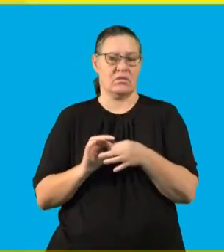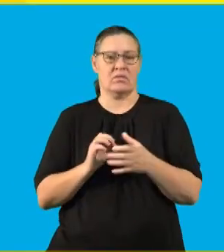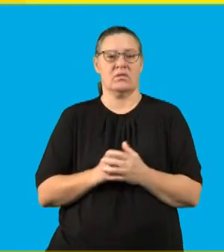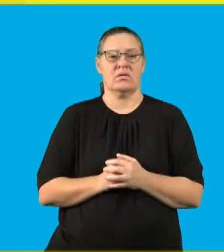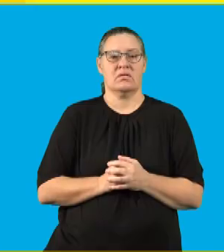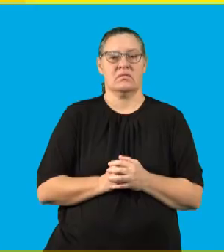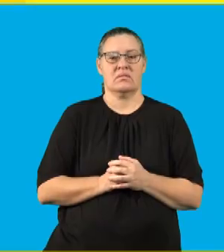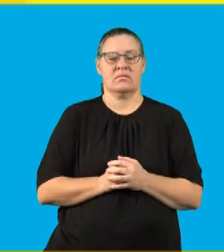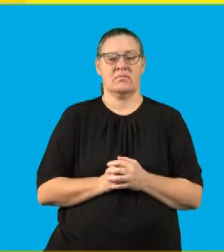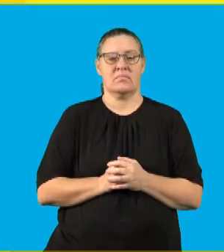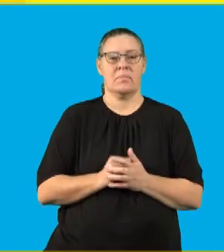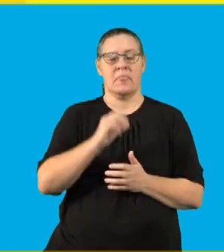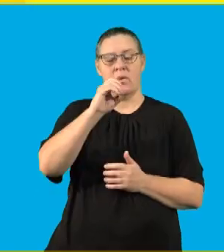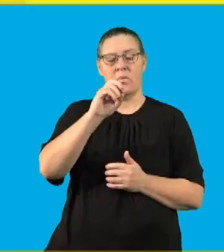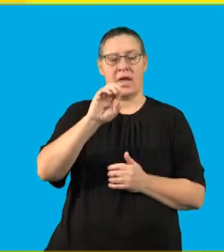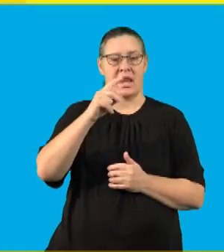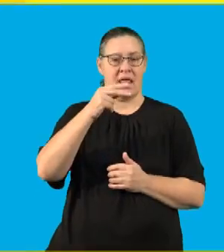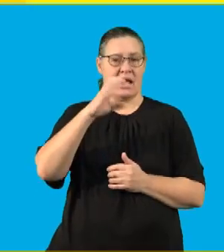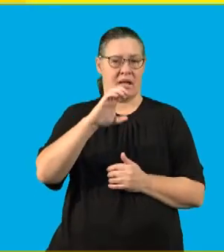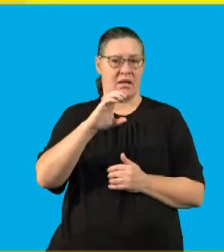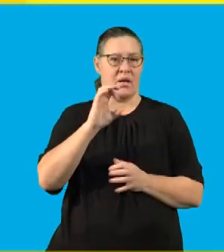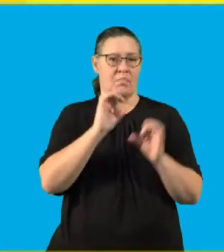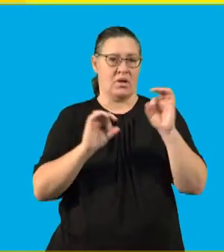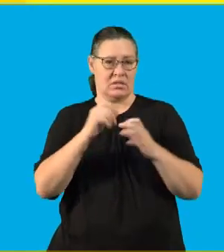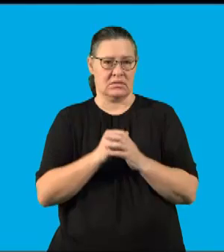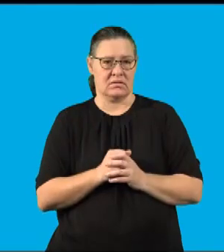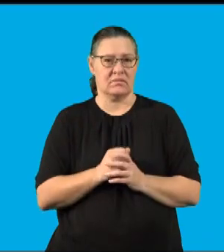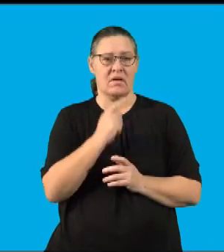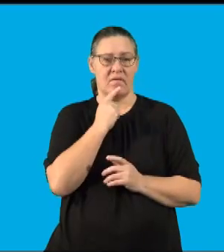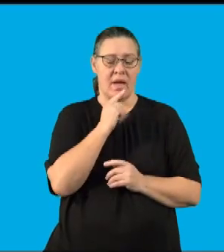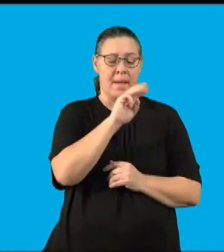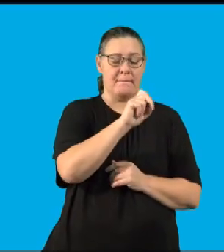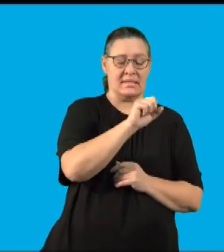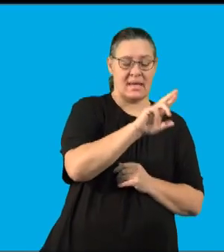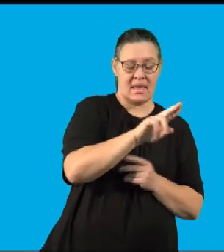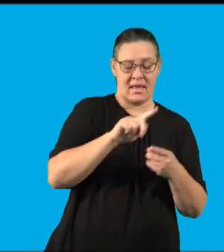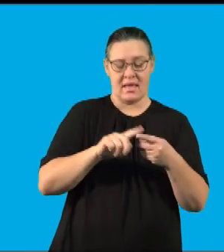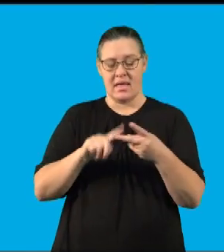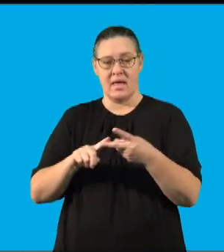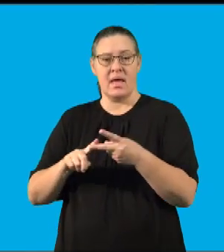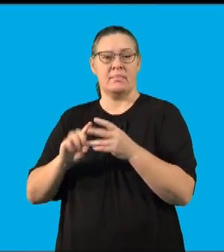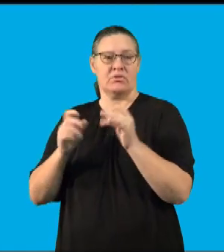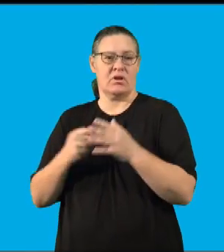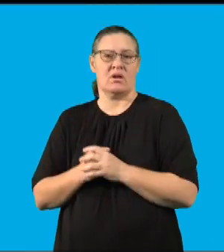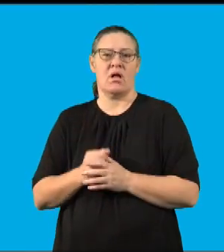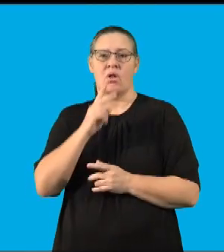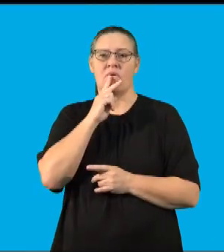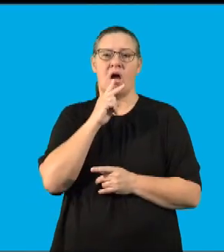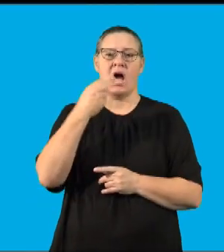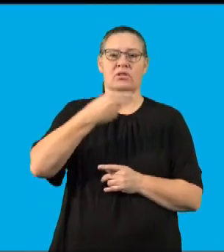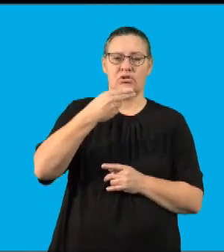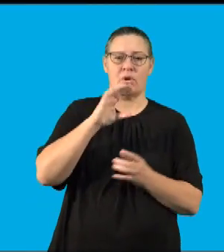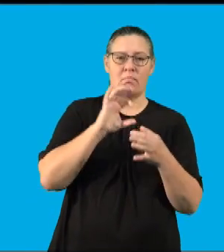to the organic molecules, and this is what you're going to be looking at. So under the matter and material, we're going to be looking at the hydrogen bonds, the